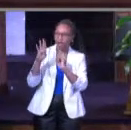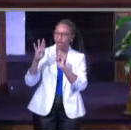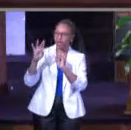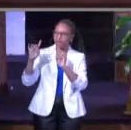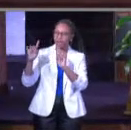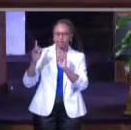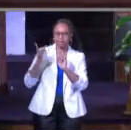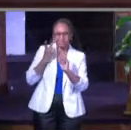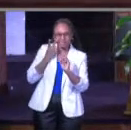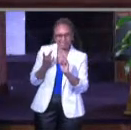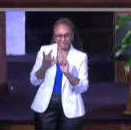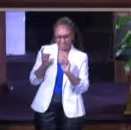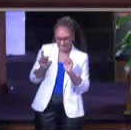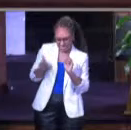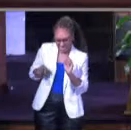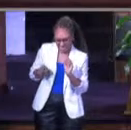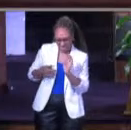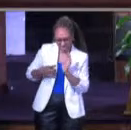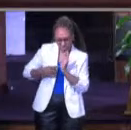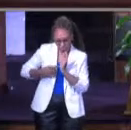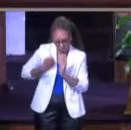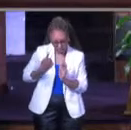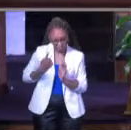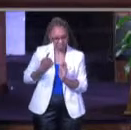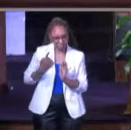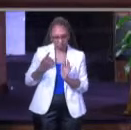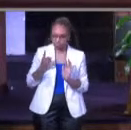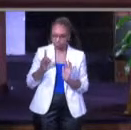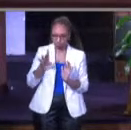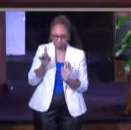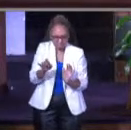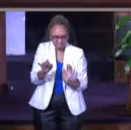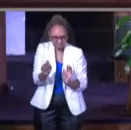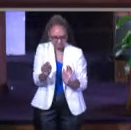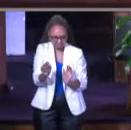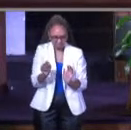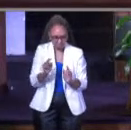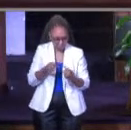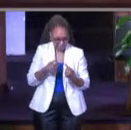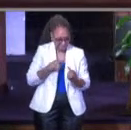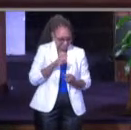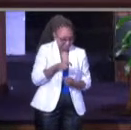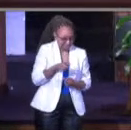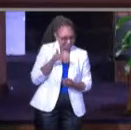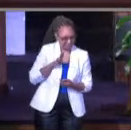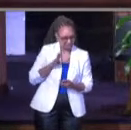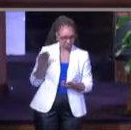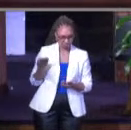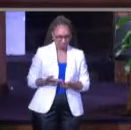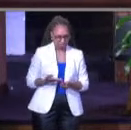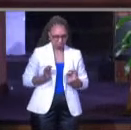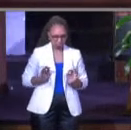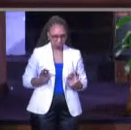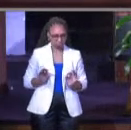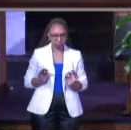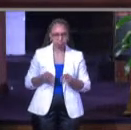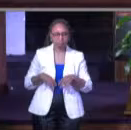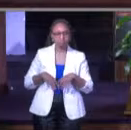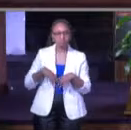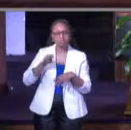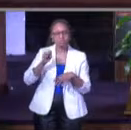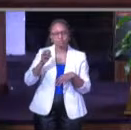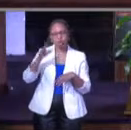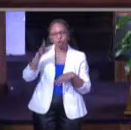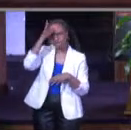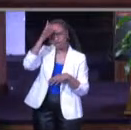the need right when you need it, right? Right when you need it. Right when you need it. So Dad